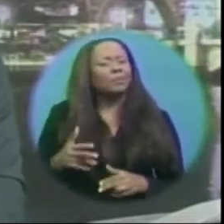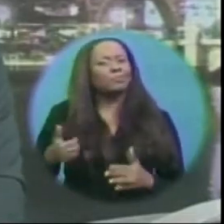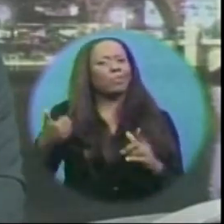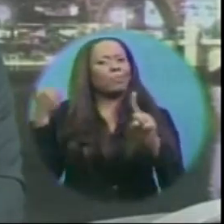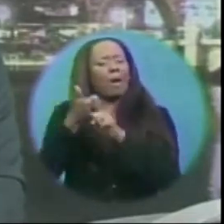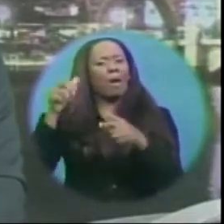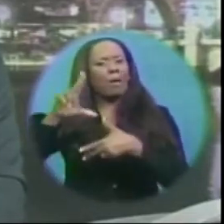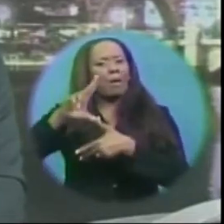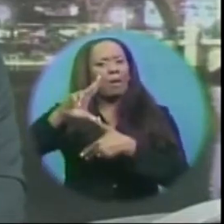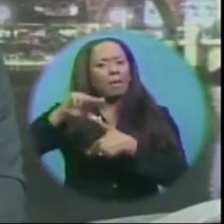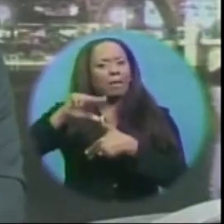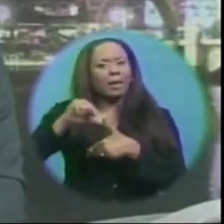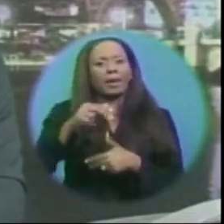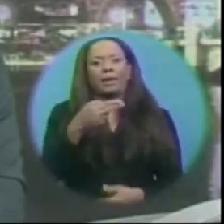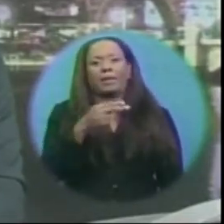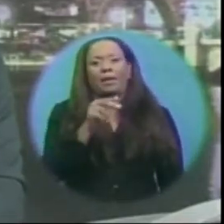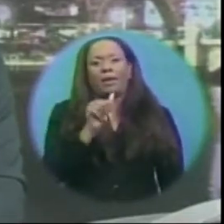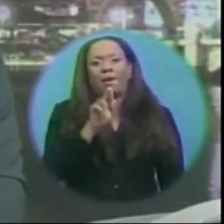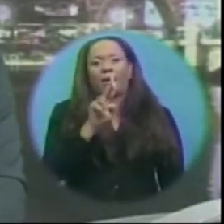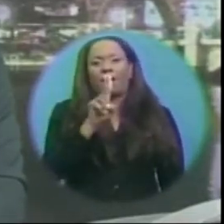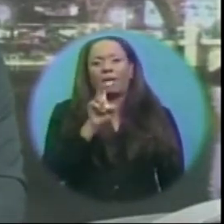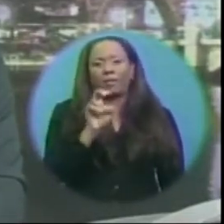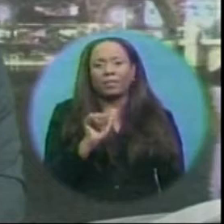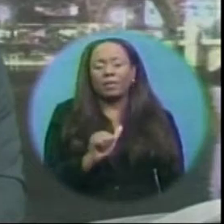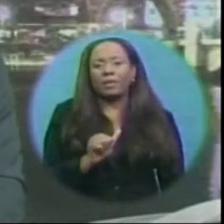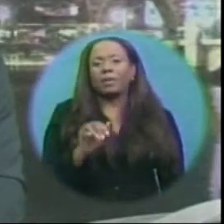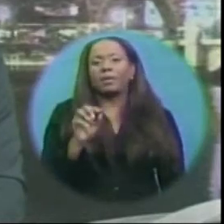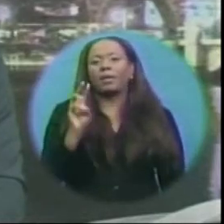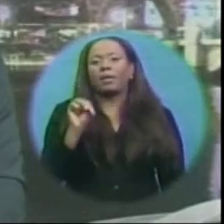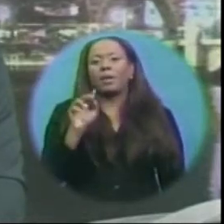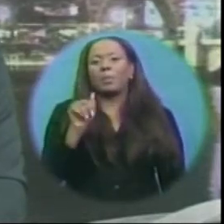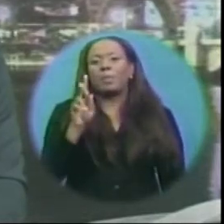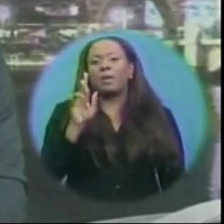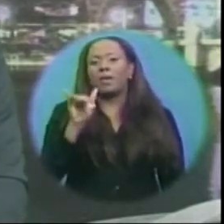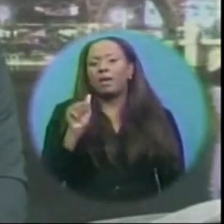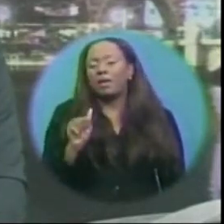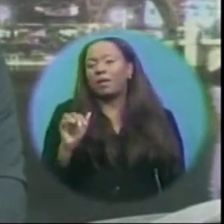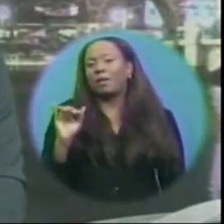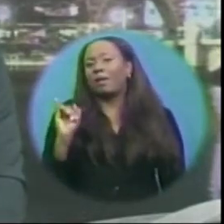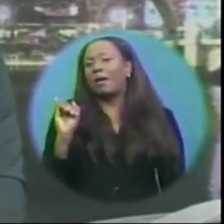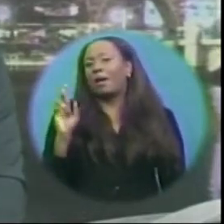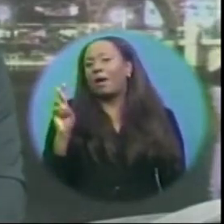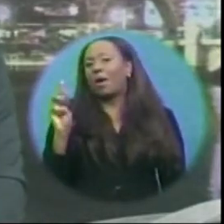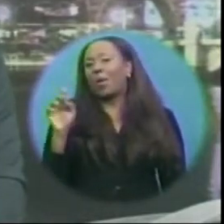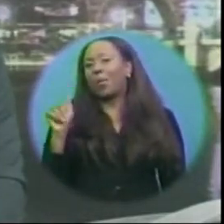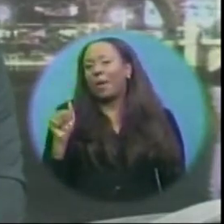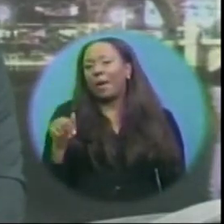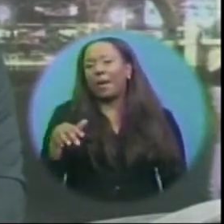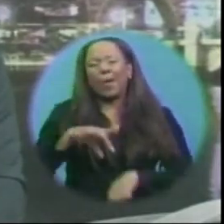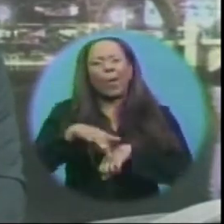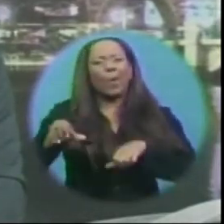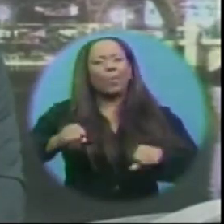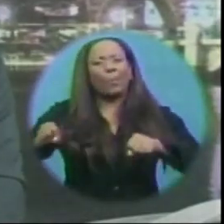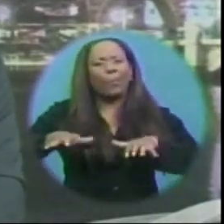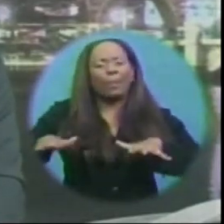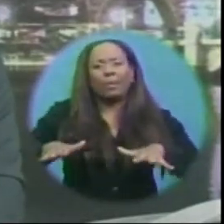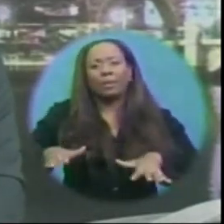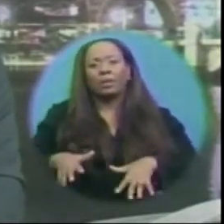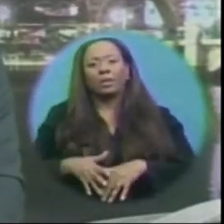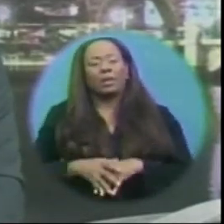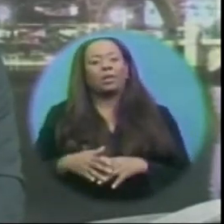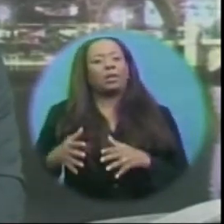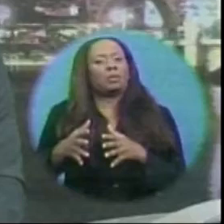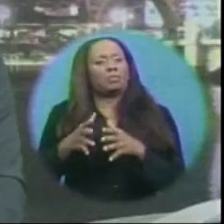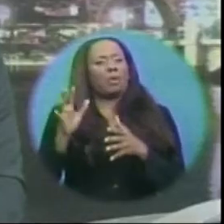Hurricanes Harvey, Maria, and Irma and the earthquakes in Mexico. Those natural disasters have had a devastating impact